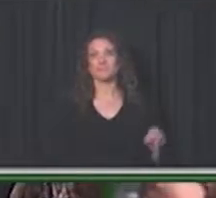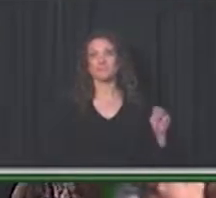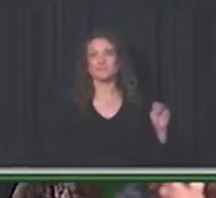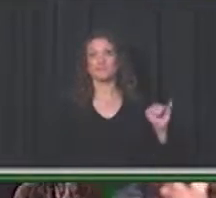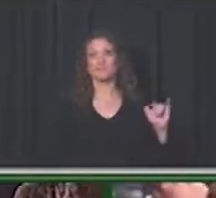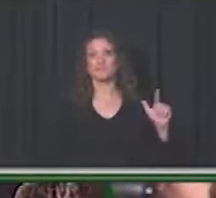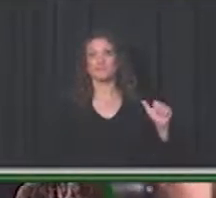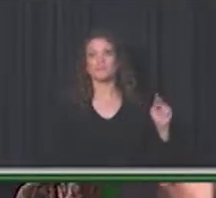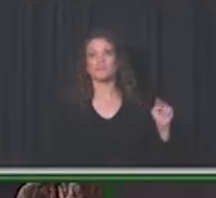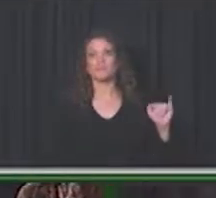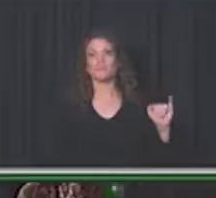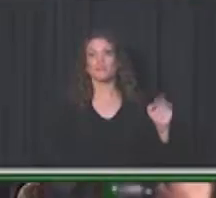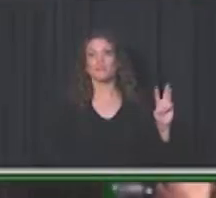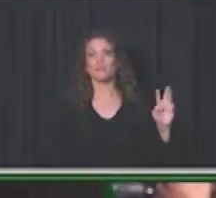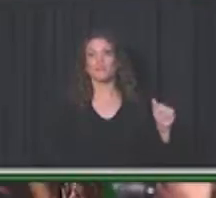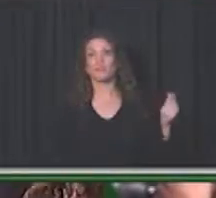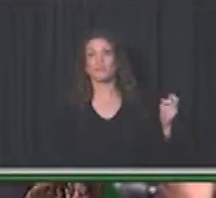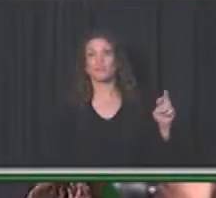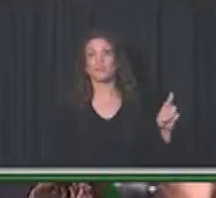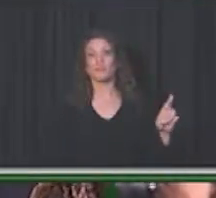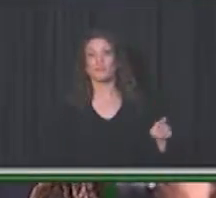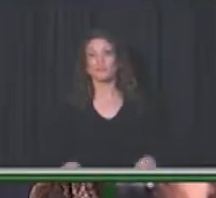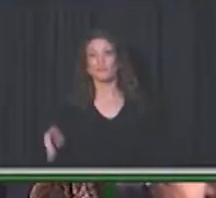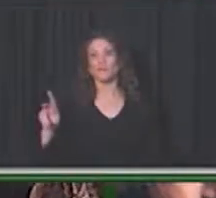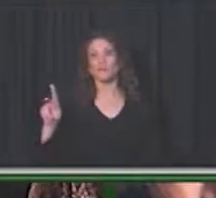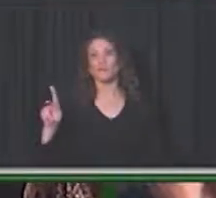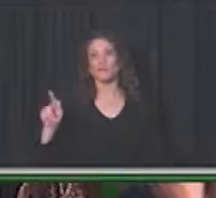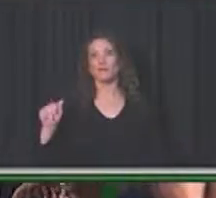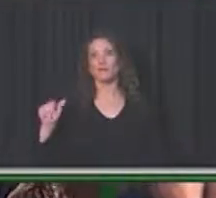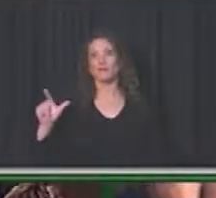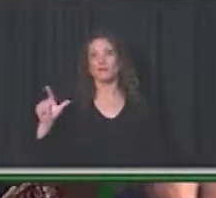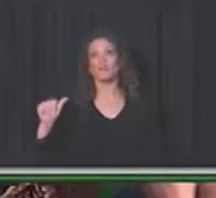Milani Wagner. Kayla Griffin.